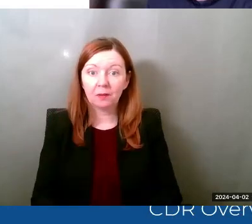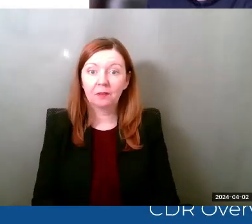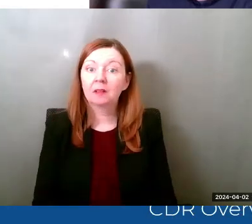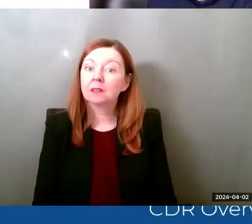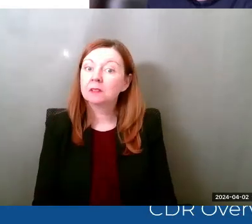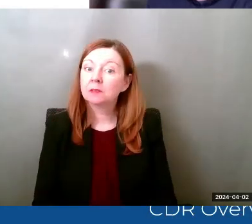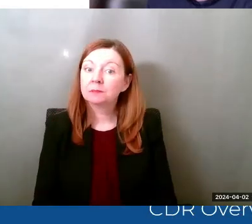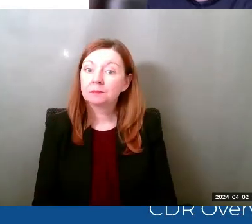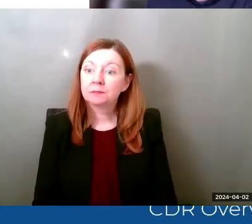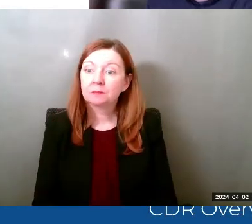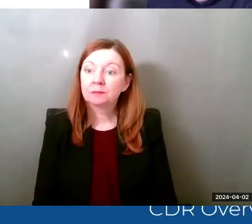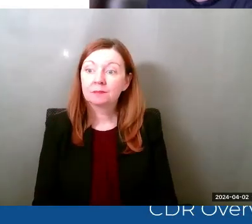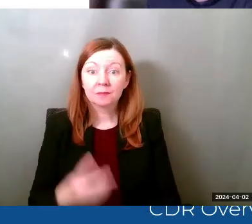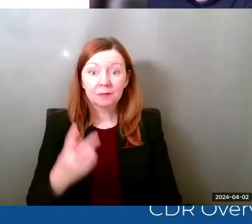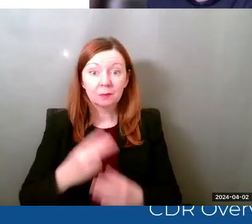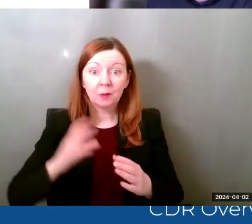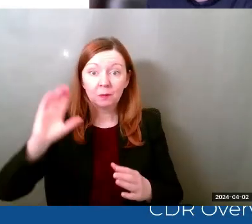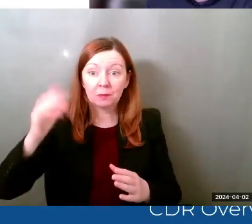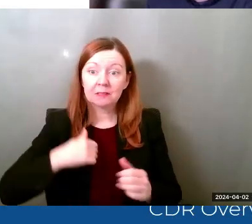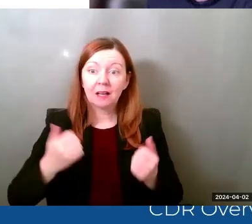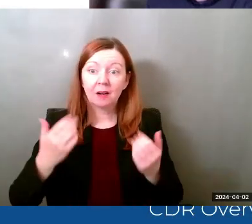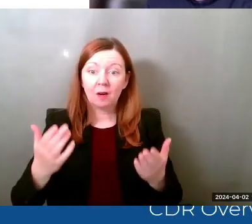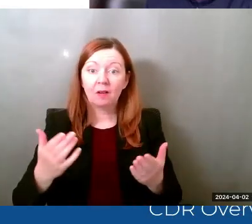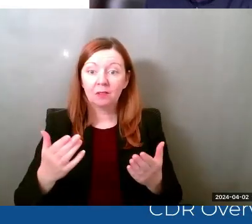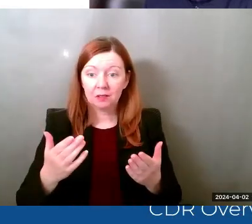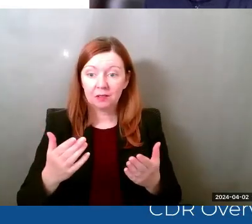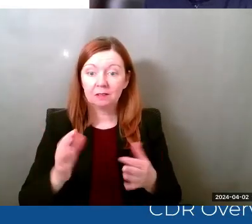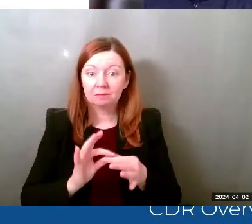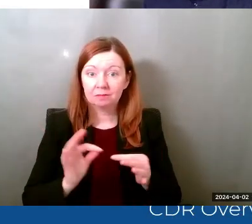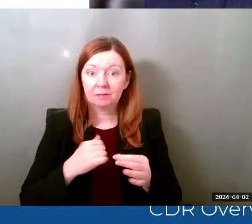And to both presentations, I offer the following.